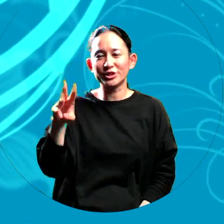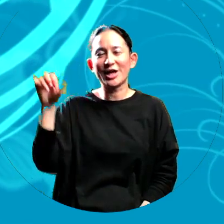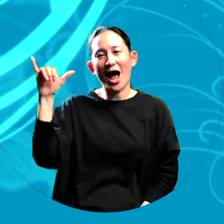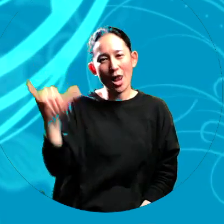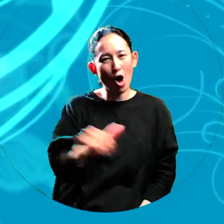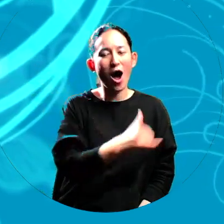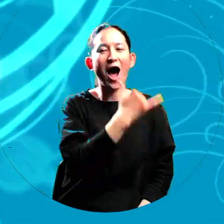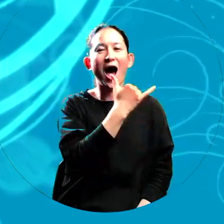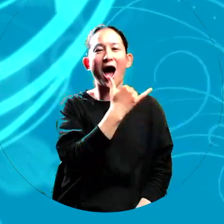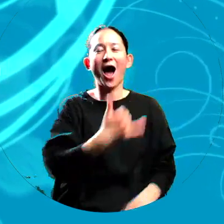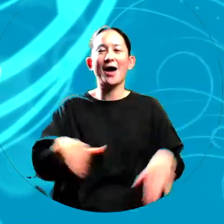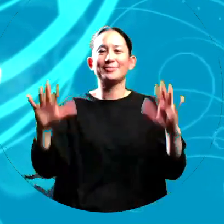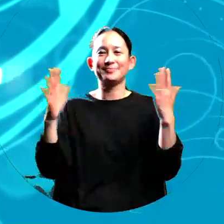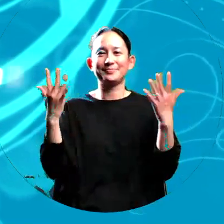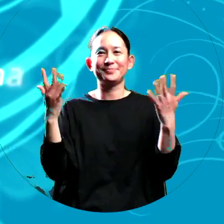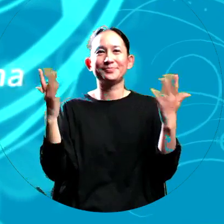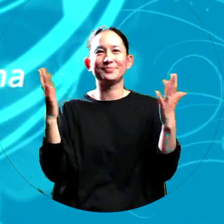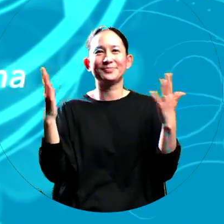Aloha!